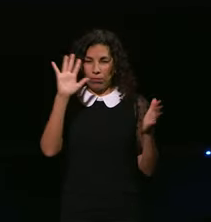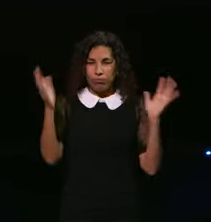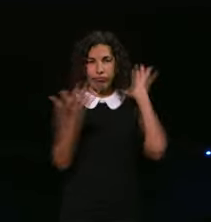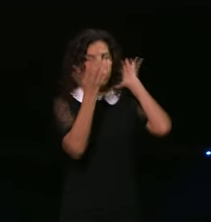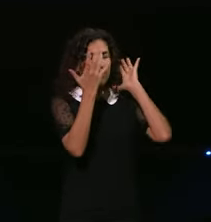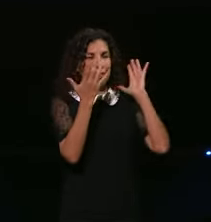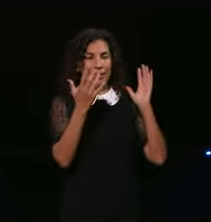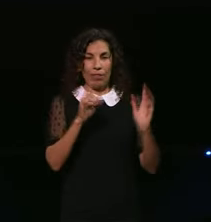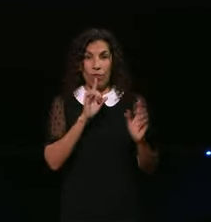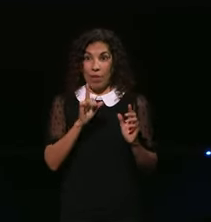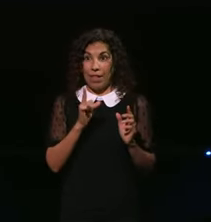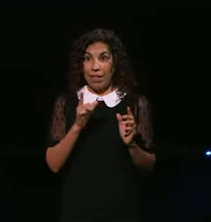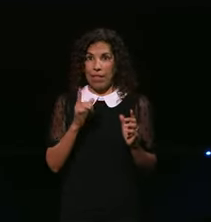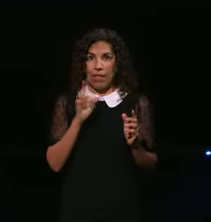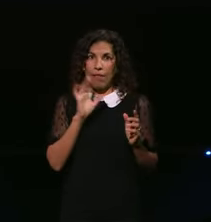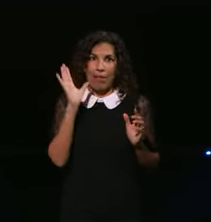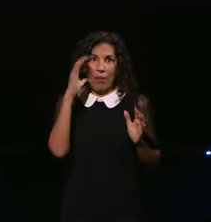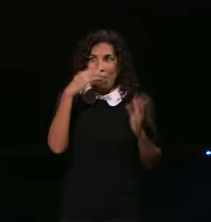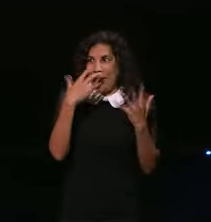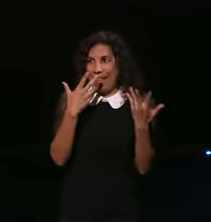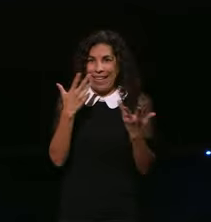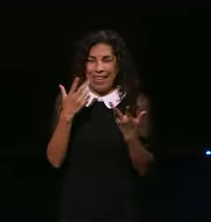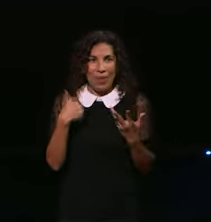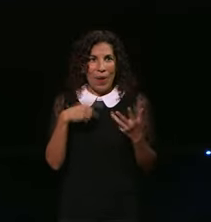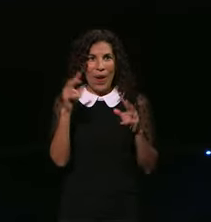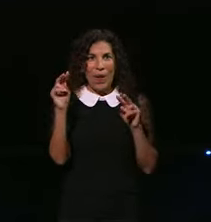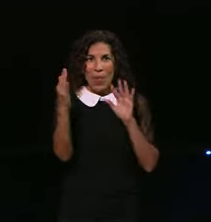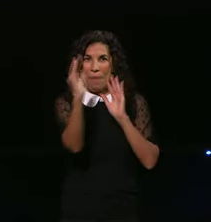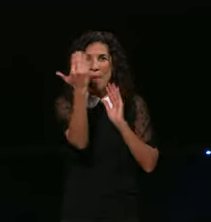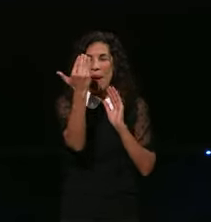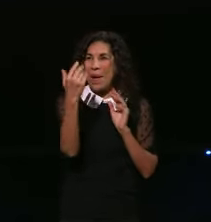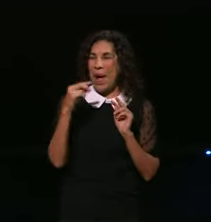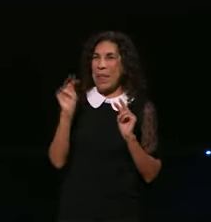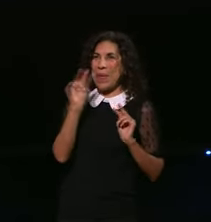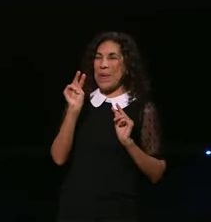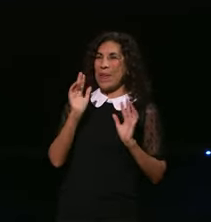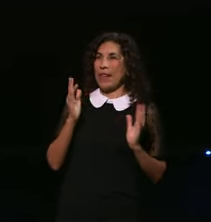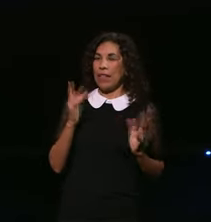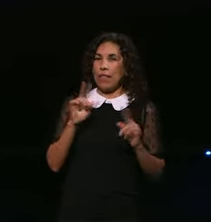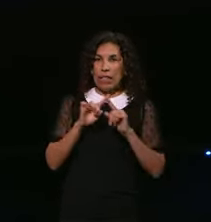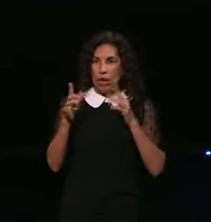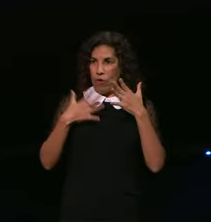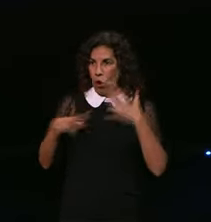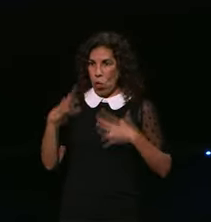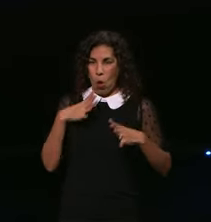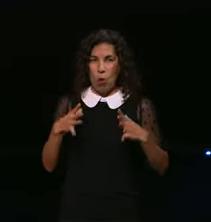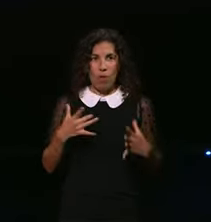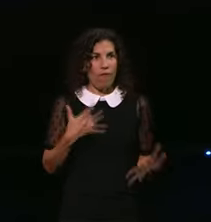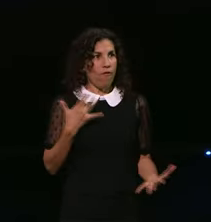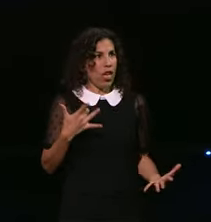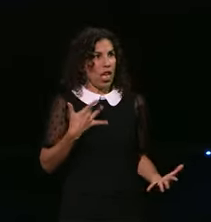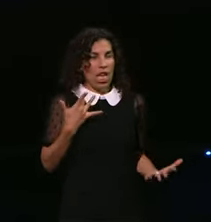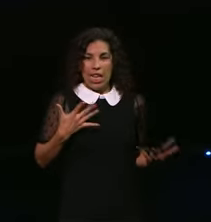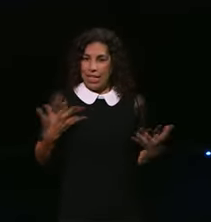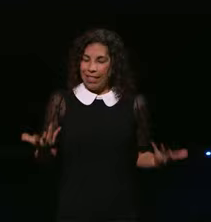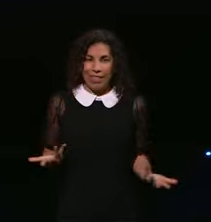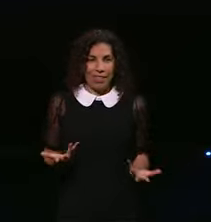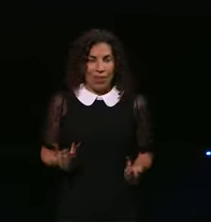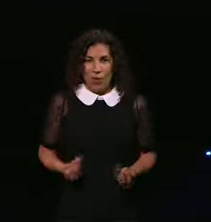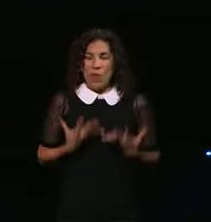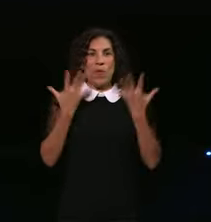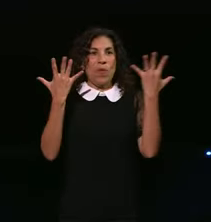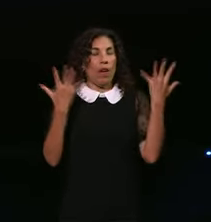else. And it's not that mysterious. We all look in the mirror. We know what different clothes can make us feel like. We know what